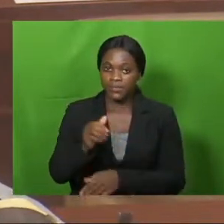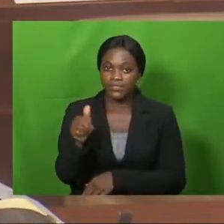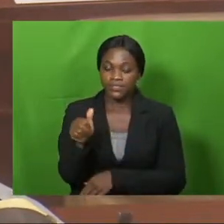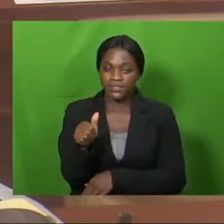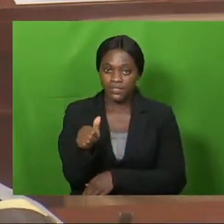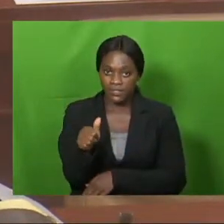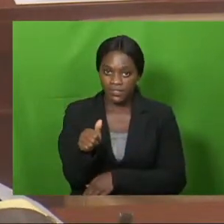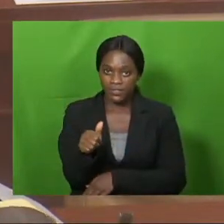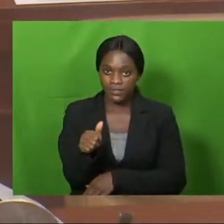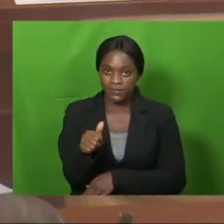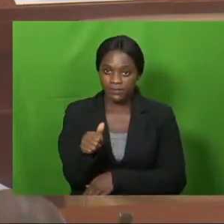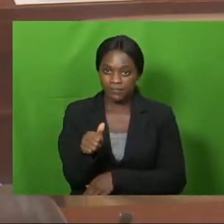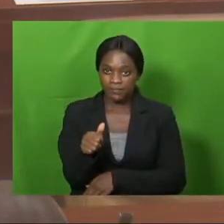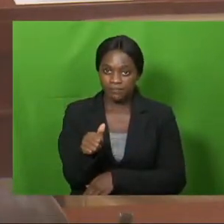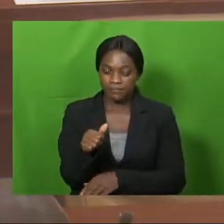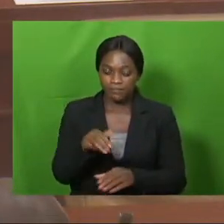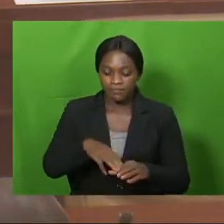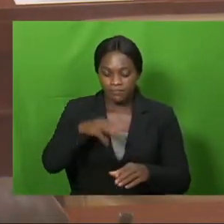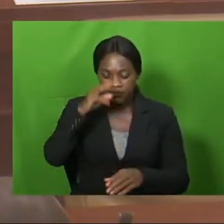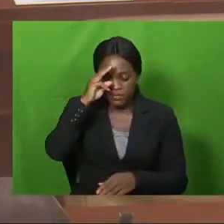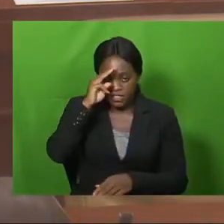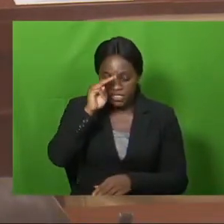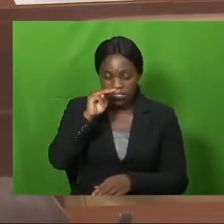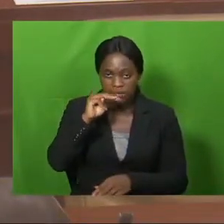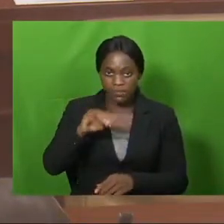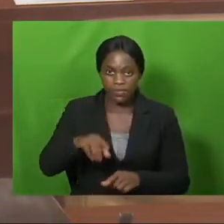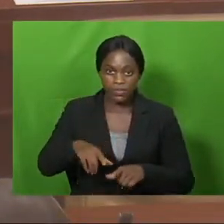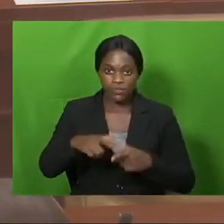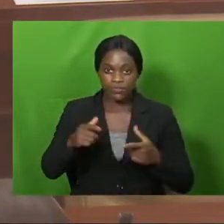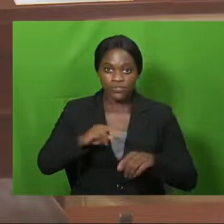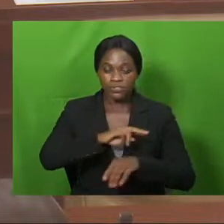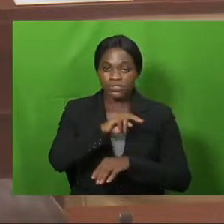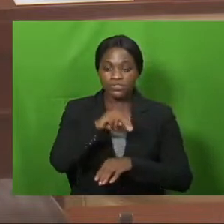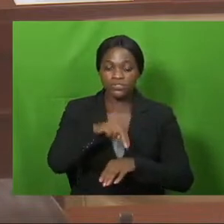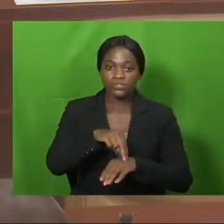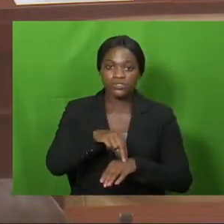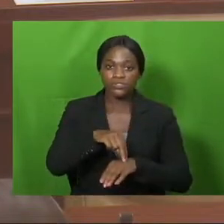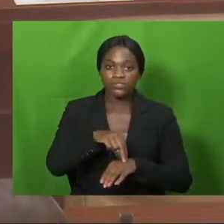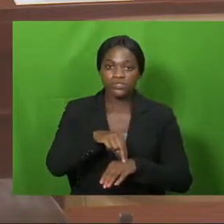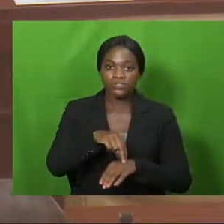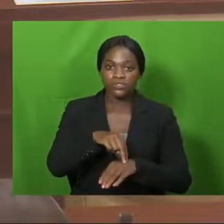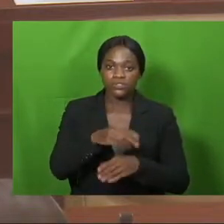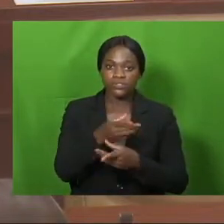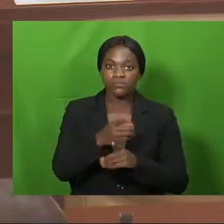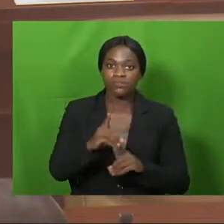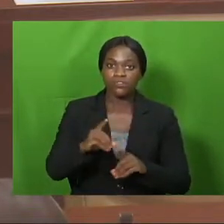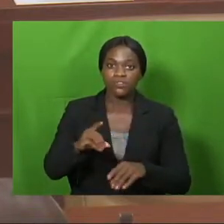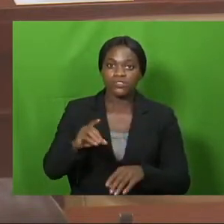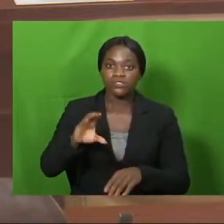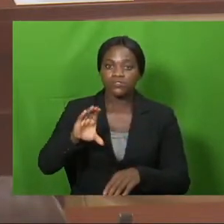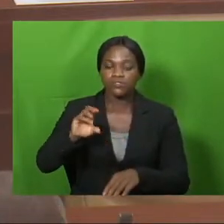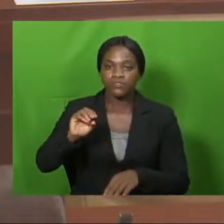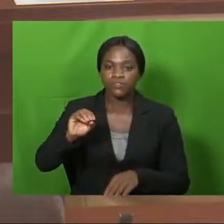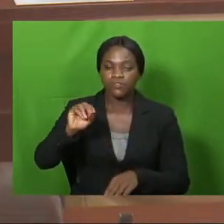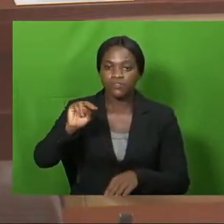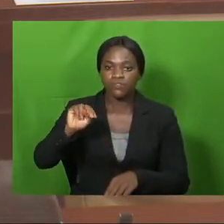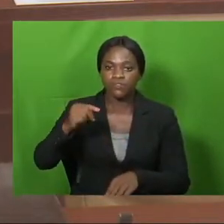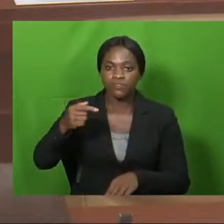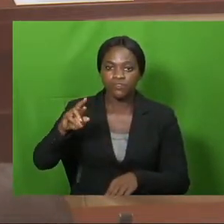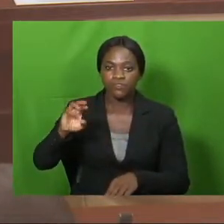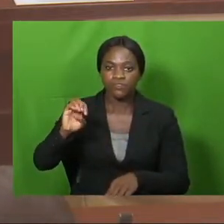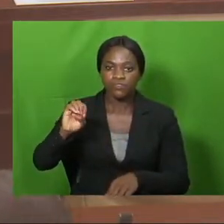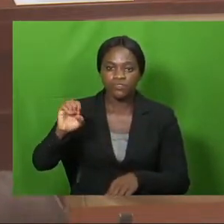The chairman of the Great National Democratic Congress, the Honorable